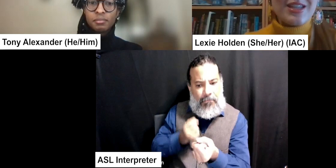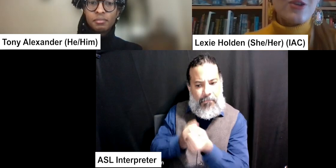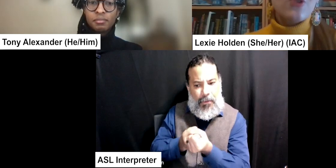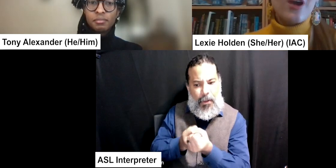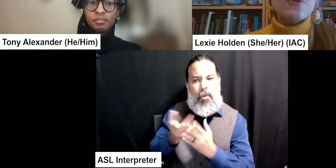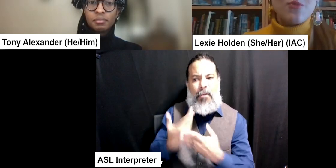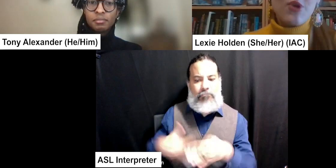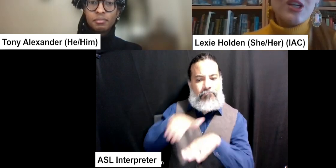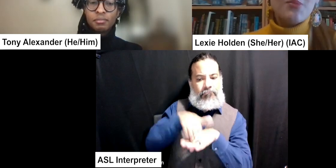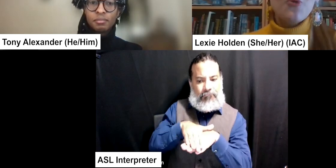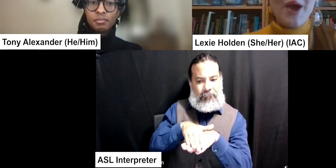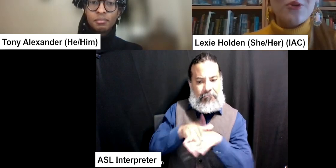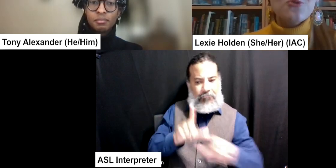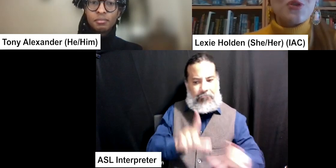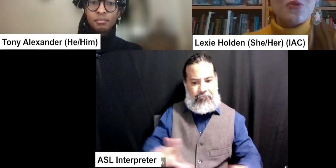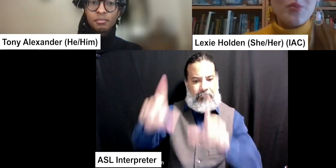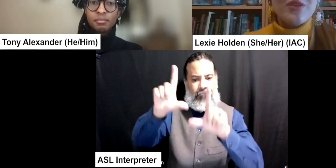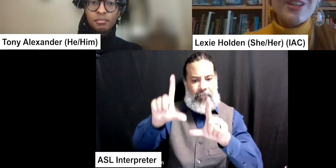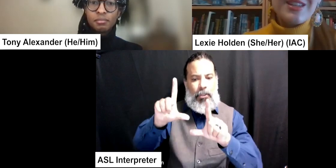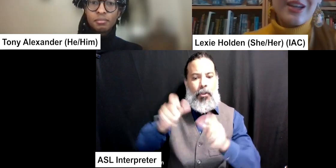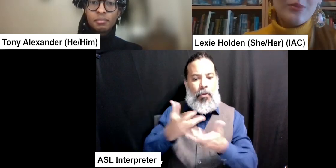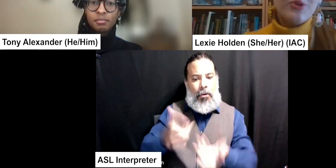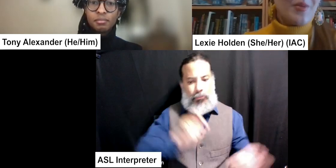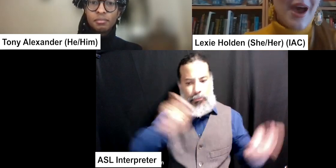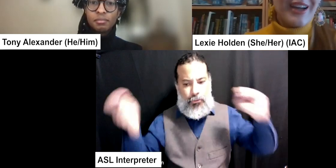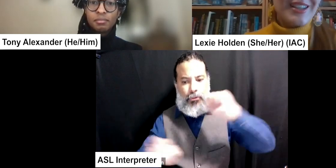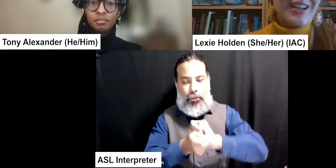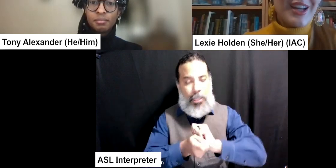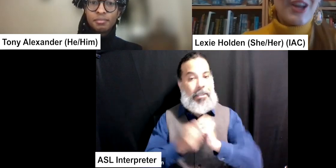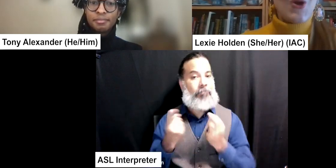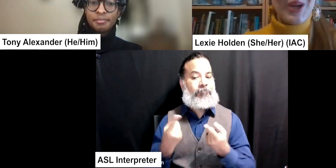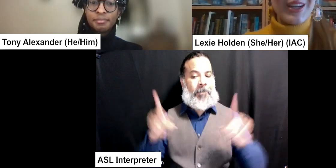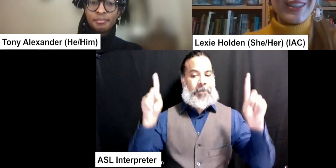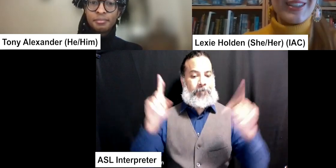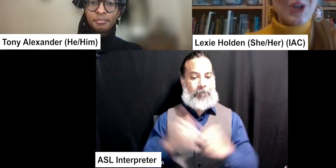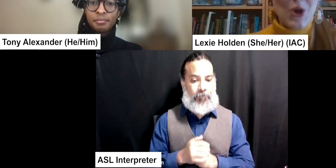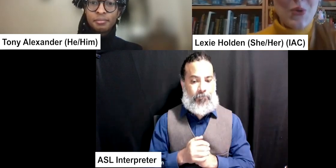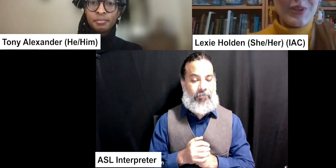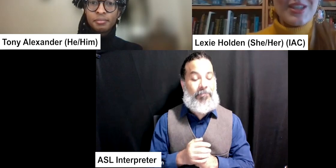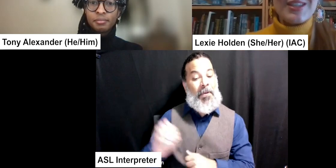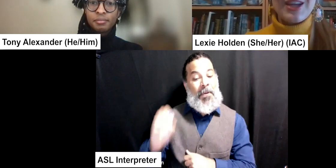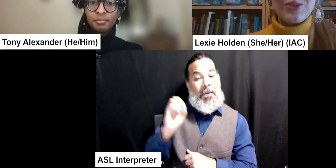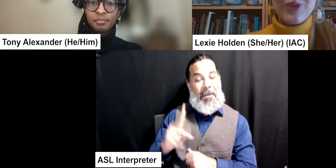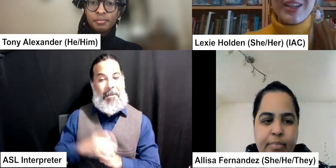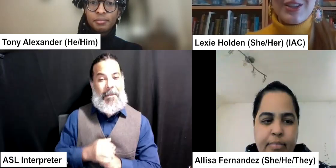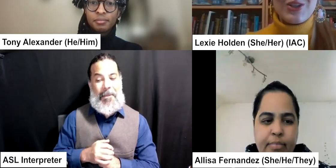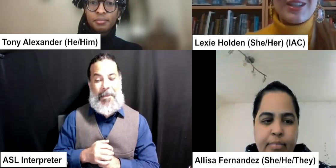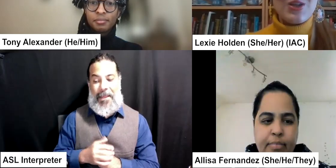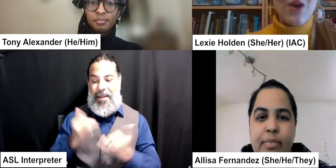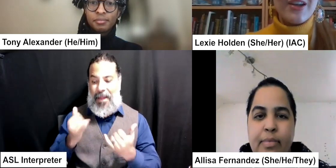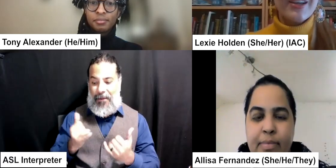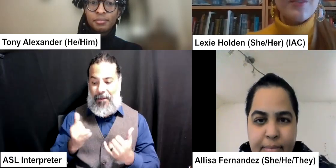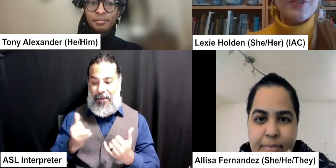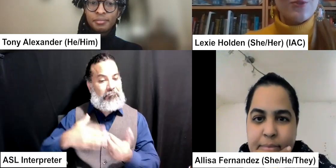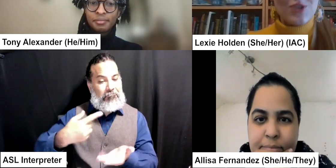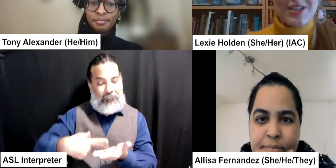as necessary drivers for bringing about radical, transformative, and scalable impact. Okay, so let's get right into this.